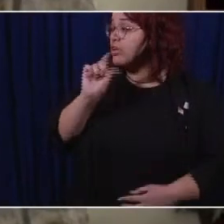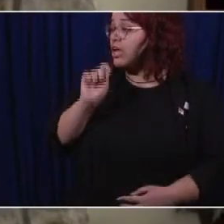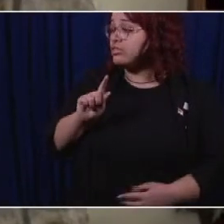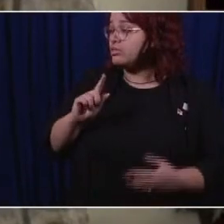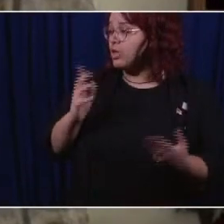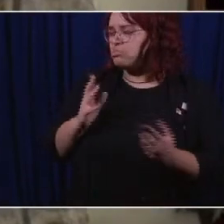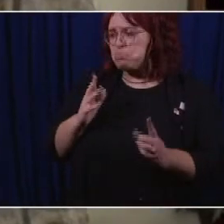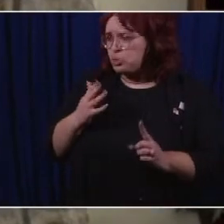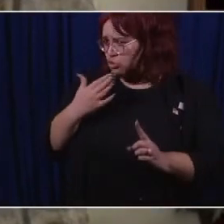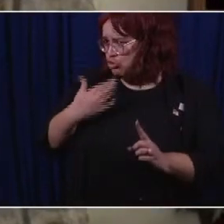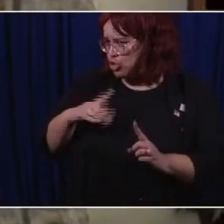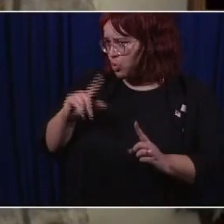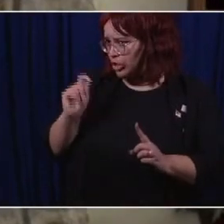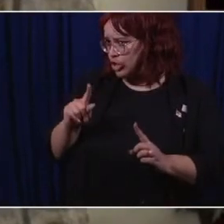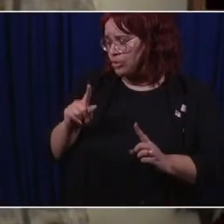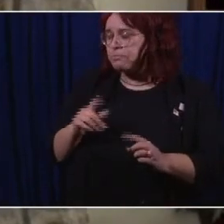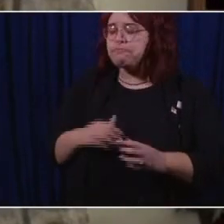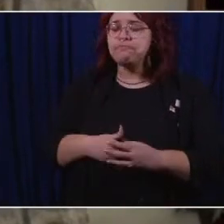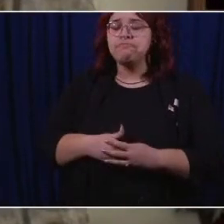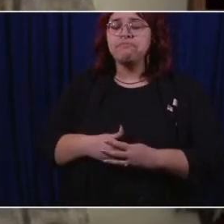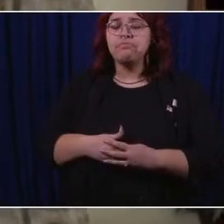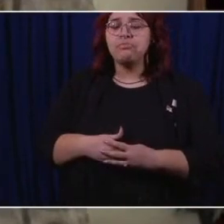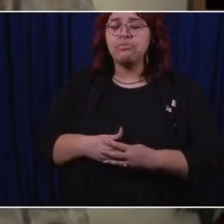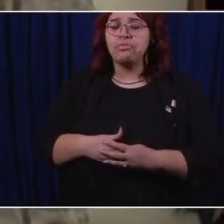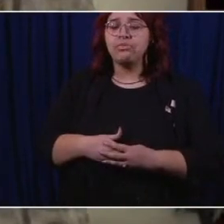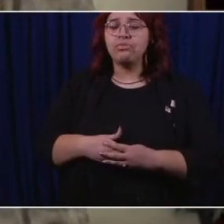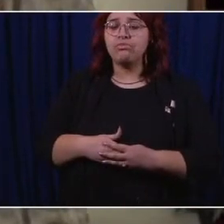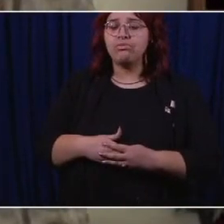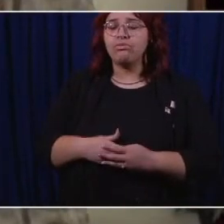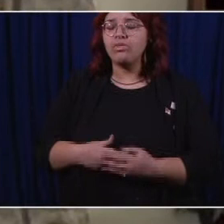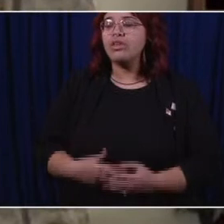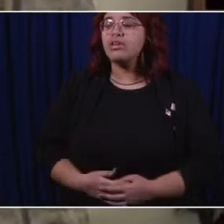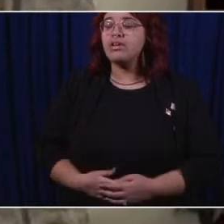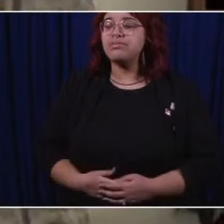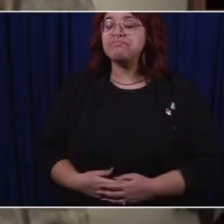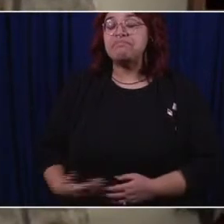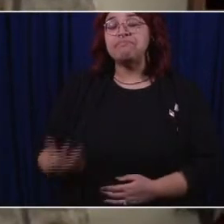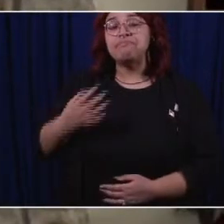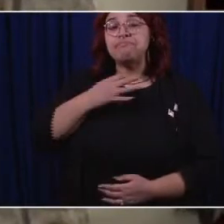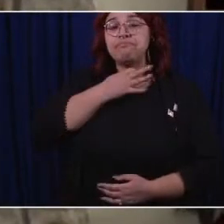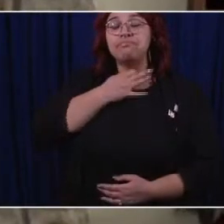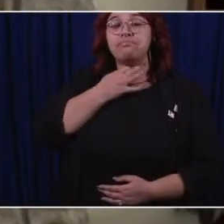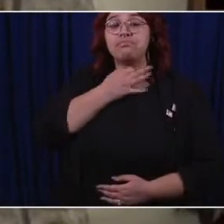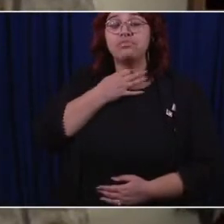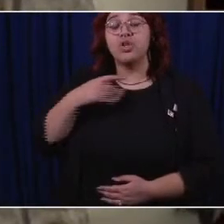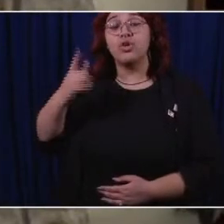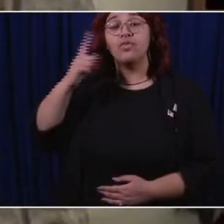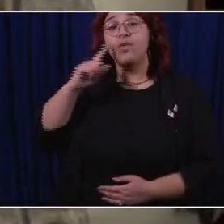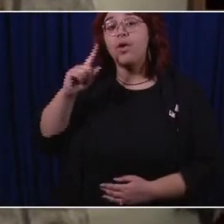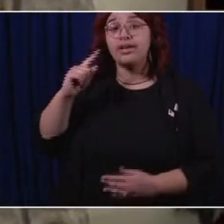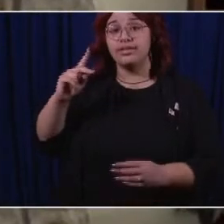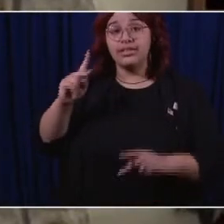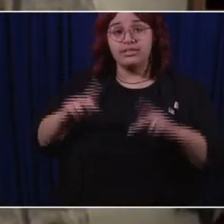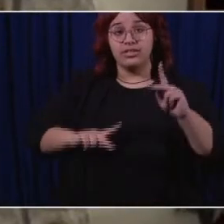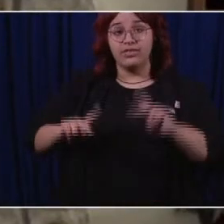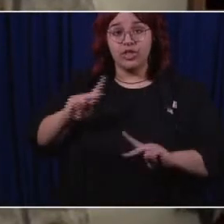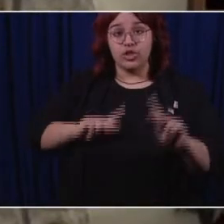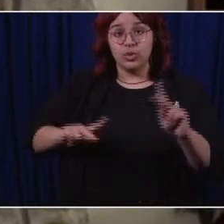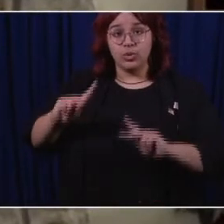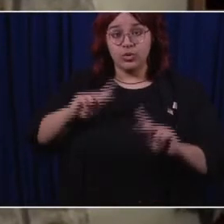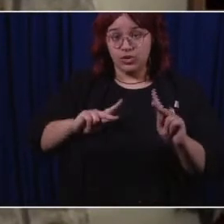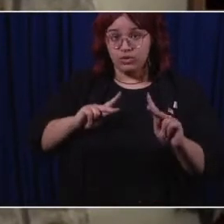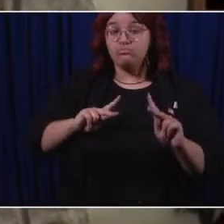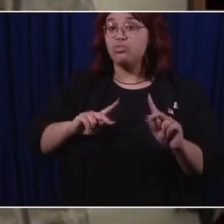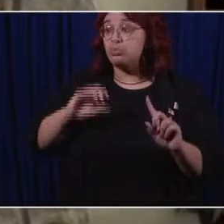good one. And that is how, what is our plan? What are we doing in regard to people who are